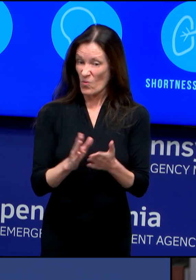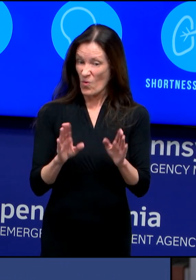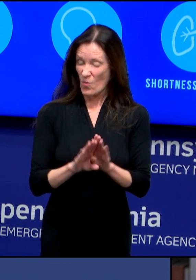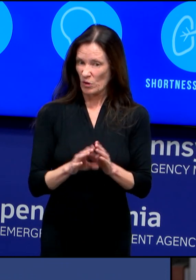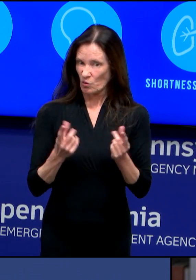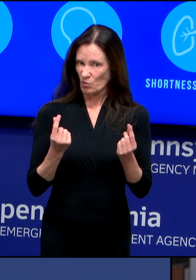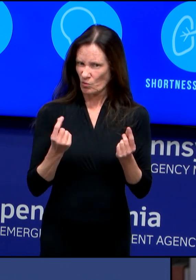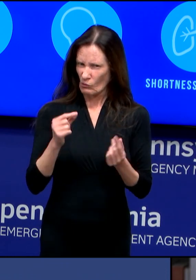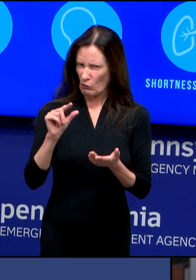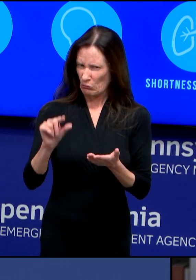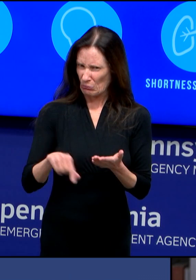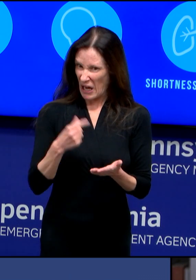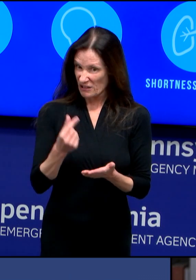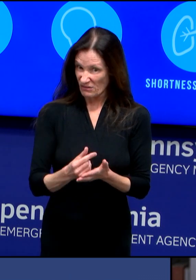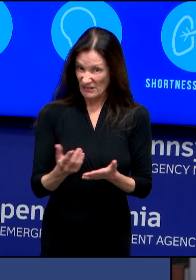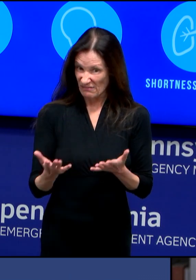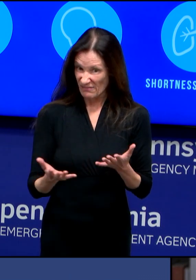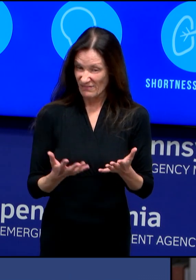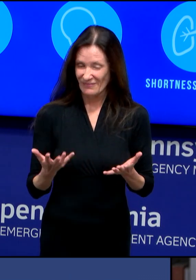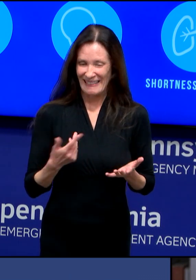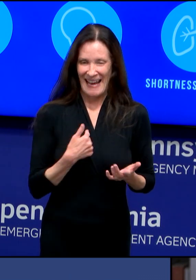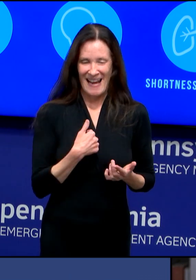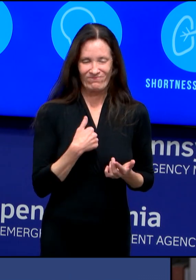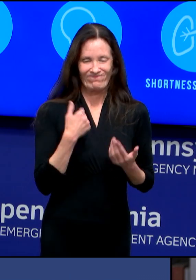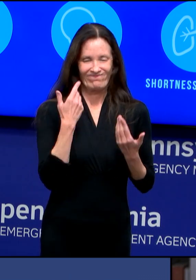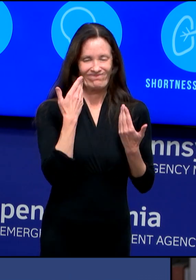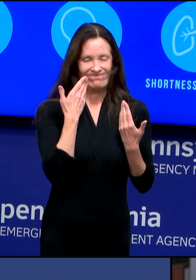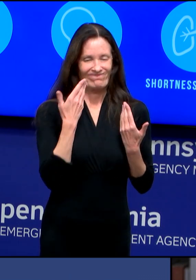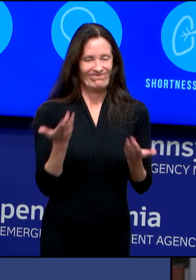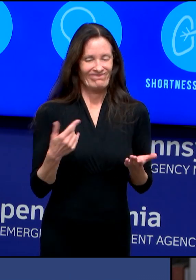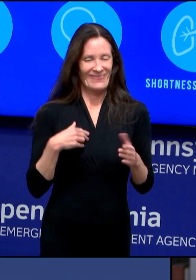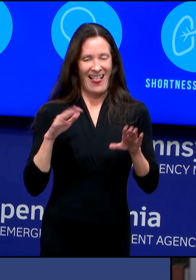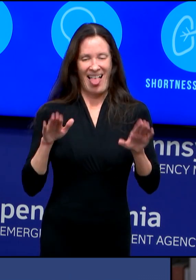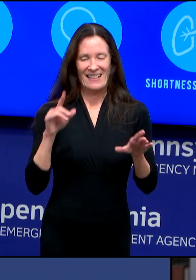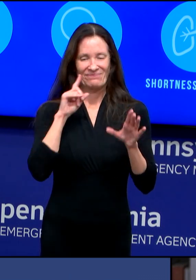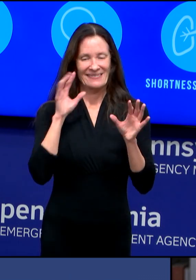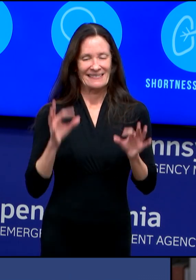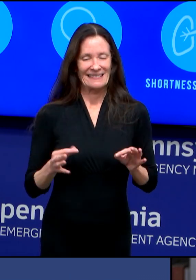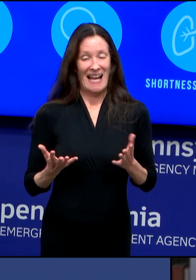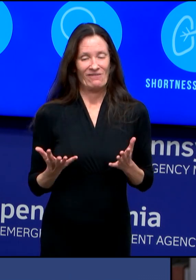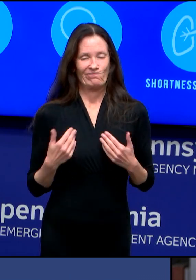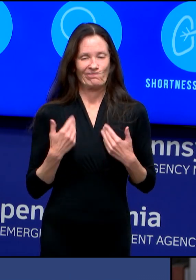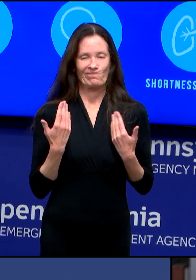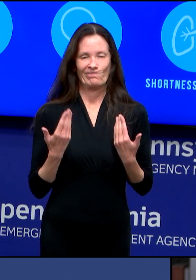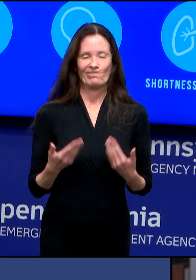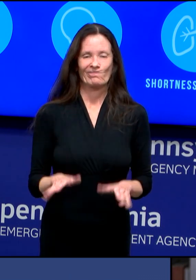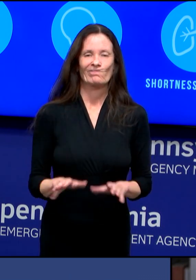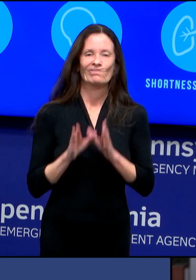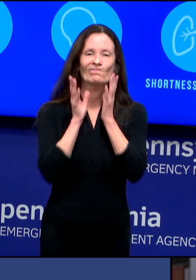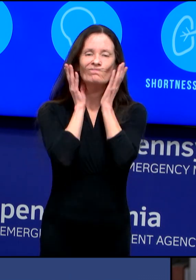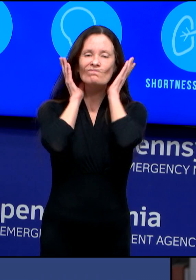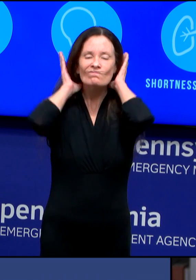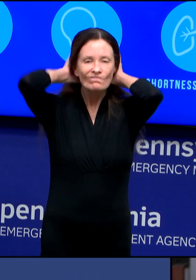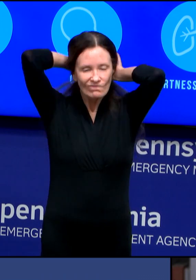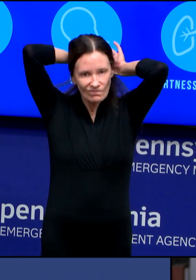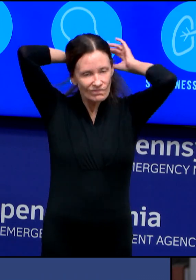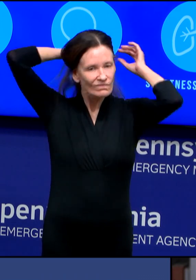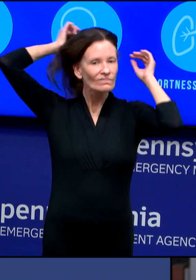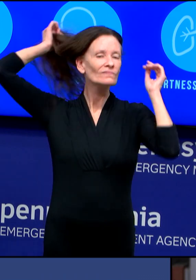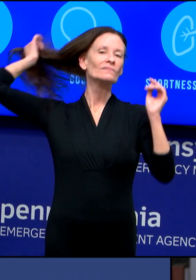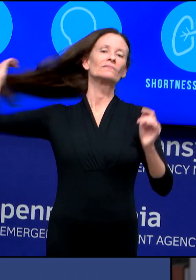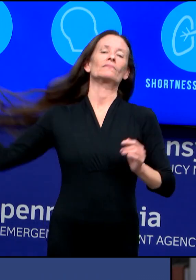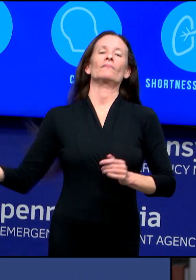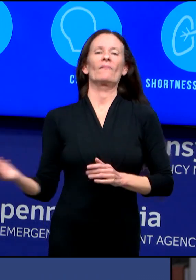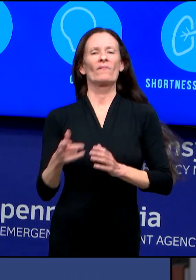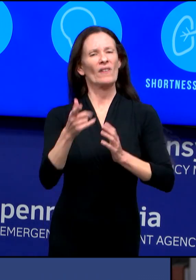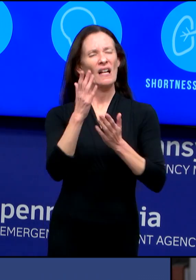large services yesterday? What's your message to them? Well, again, churches are like